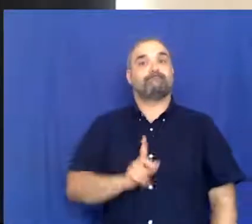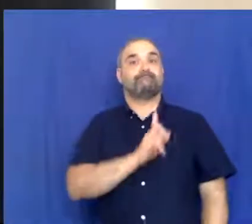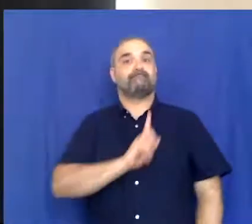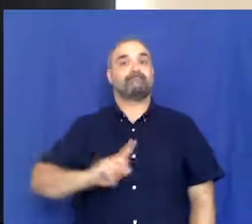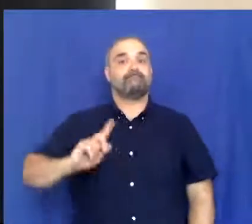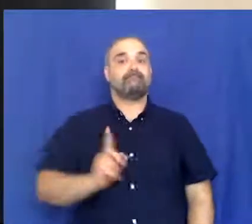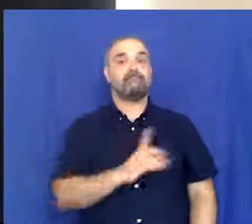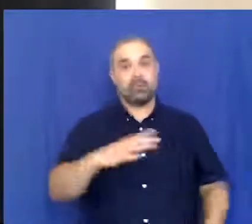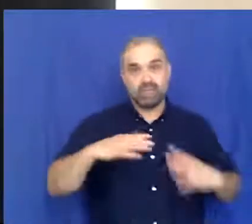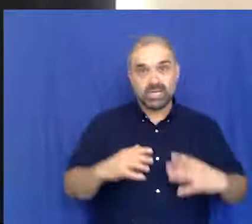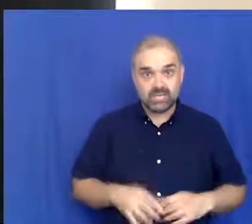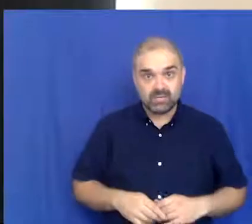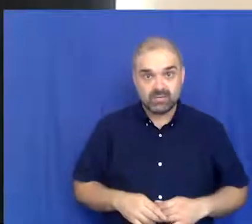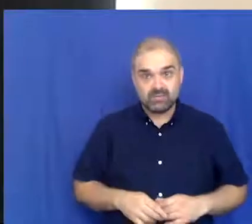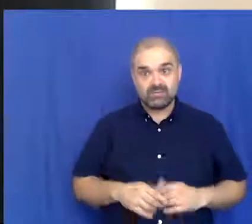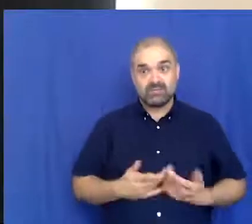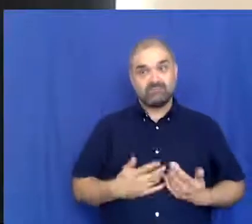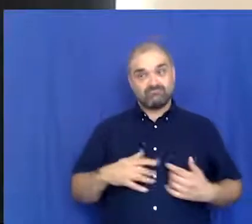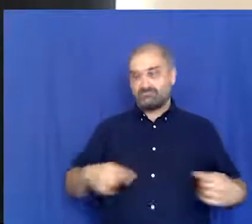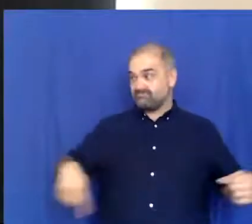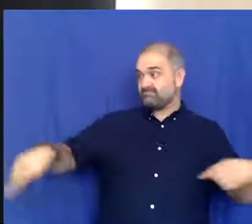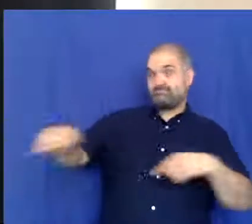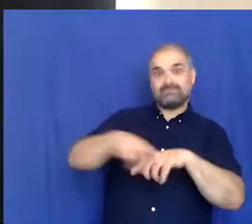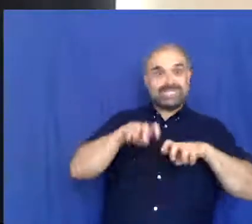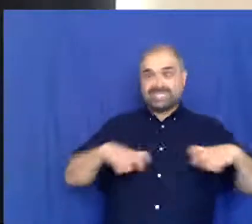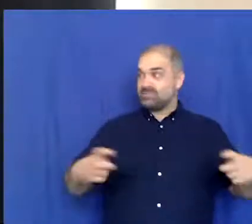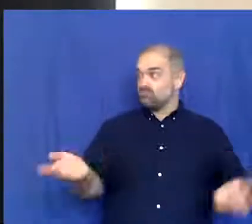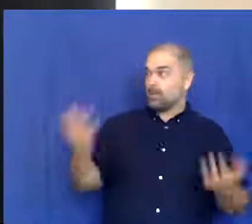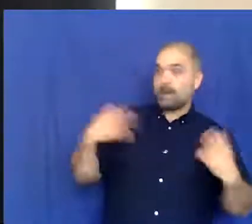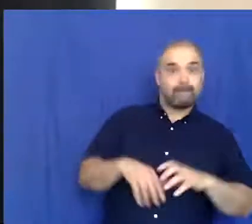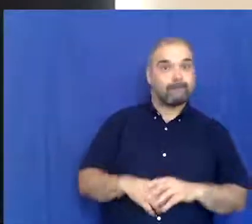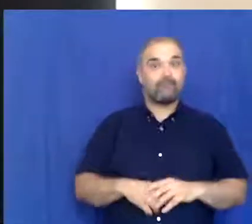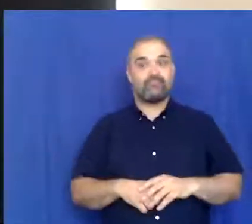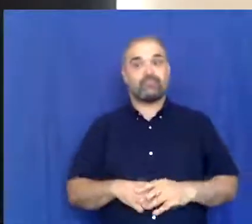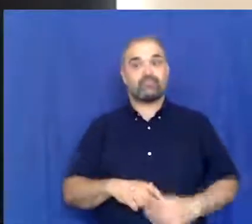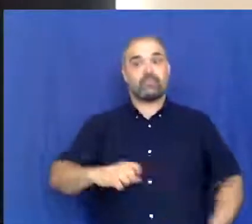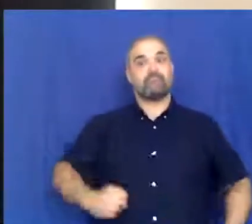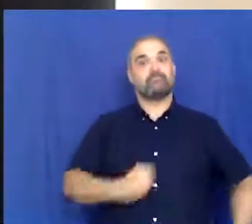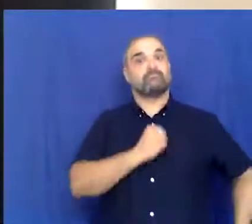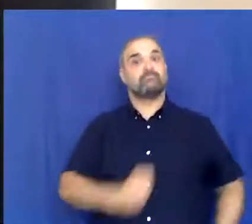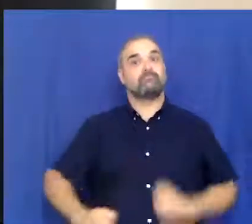time with the music. Are you ready all around your sitting room? Here we go.